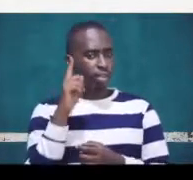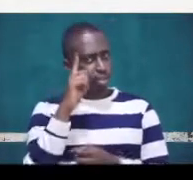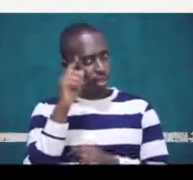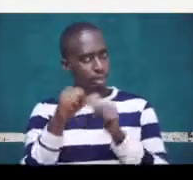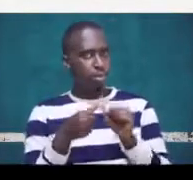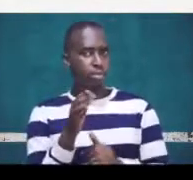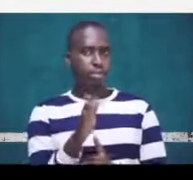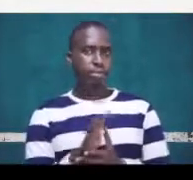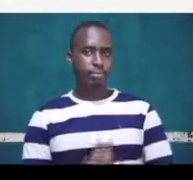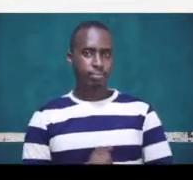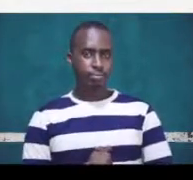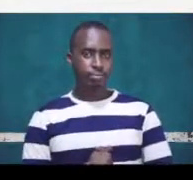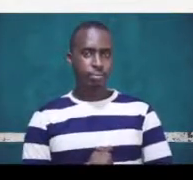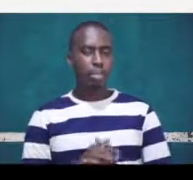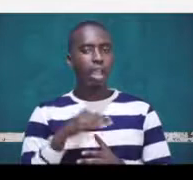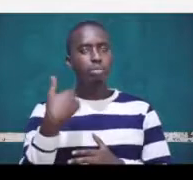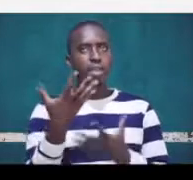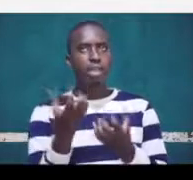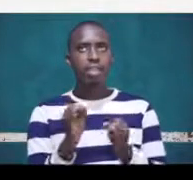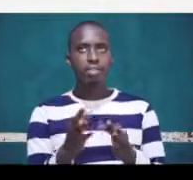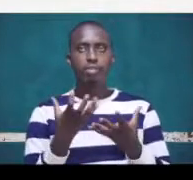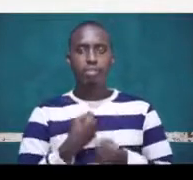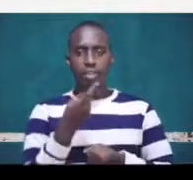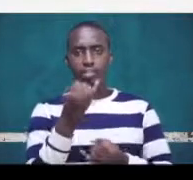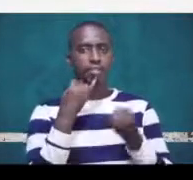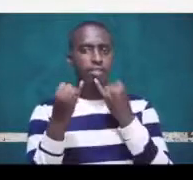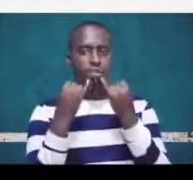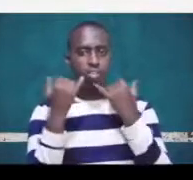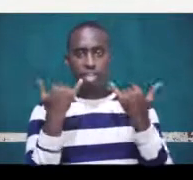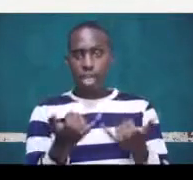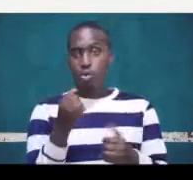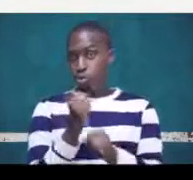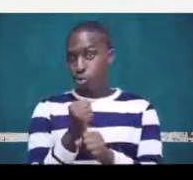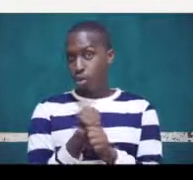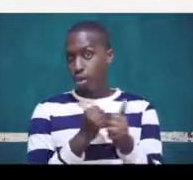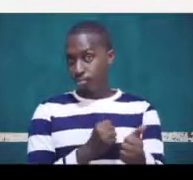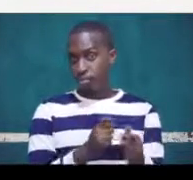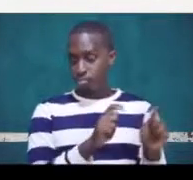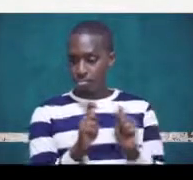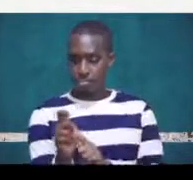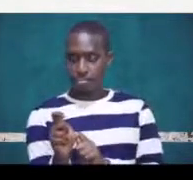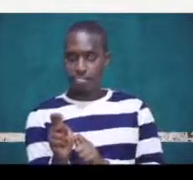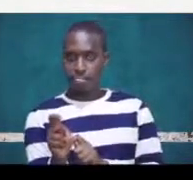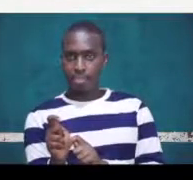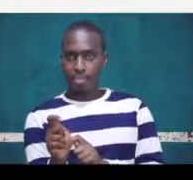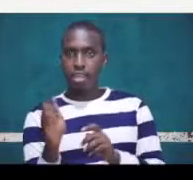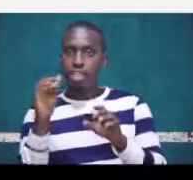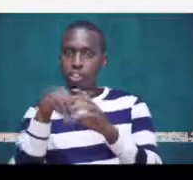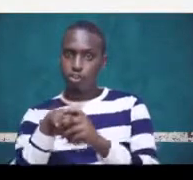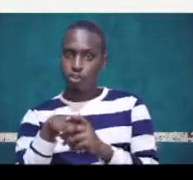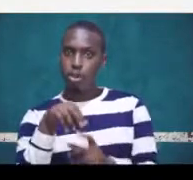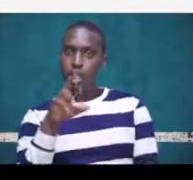it. Then when we have this information that is now activated, transferred into